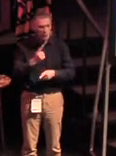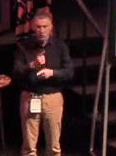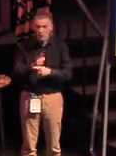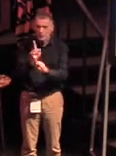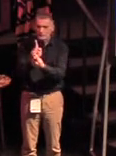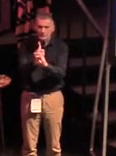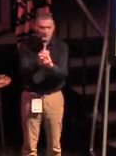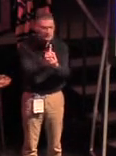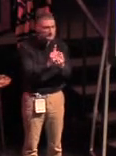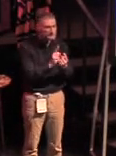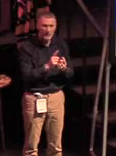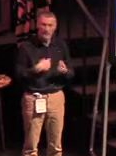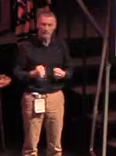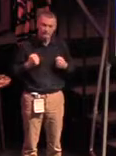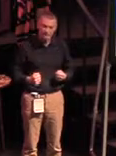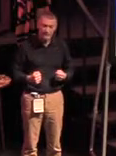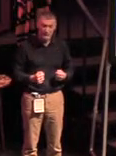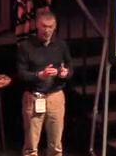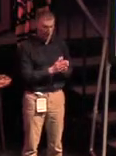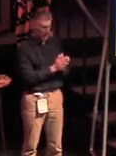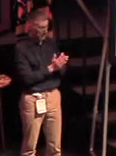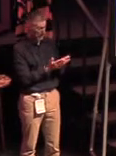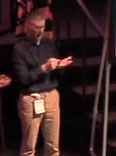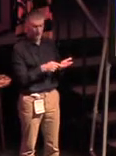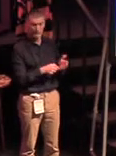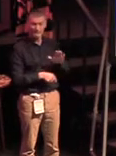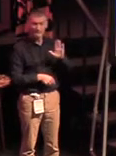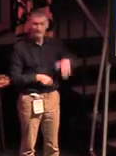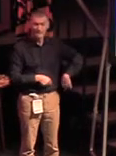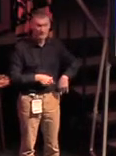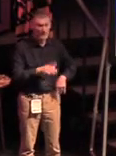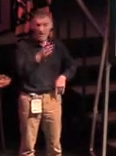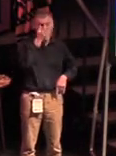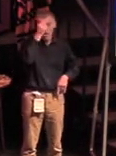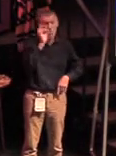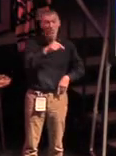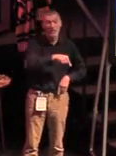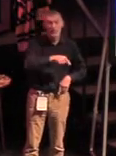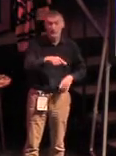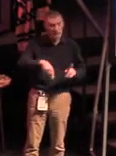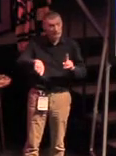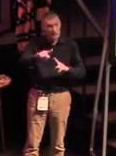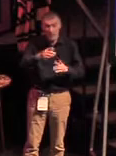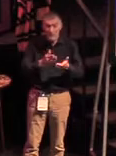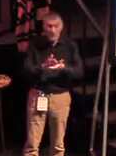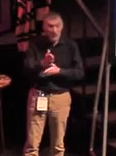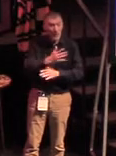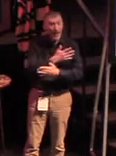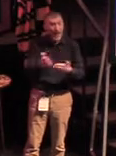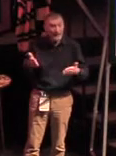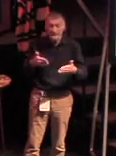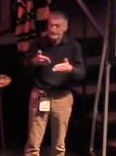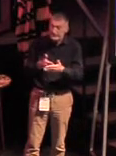these are all things that you can't learn in a textbook. And so my belief is that young people or anybody who has experienced some kind of sour lemon in